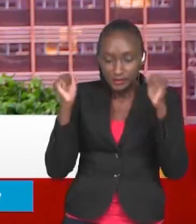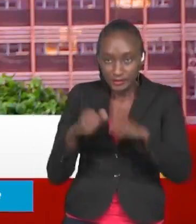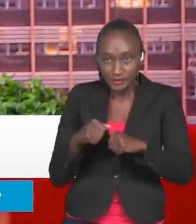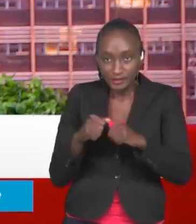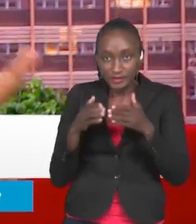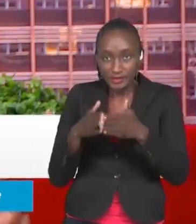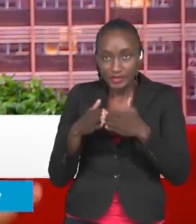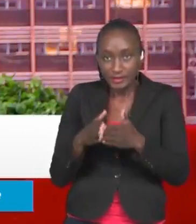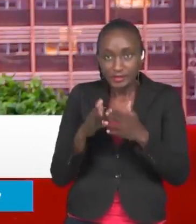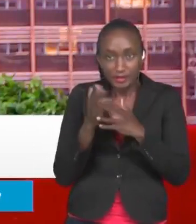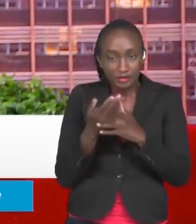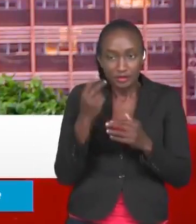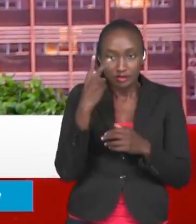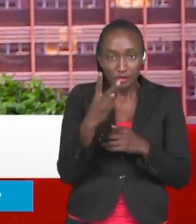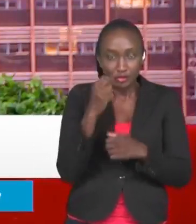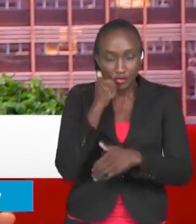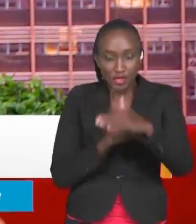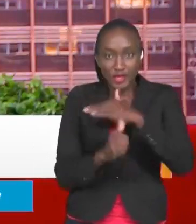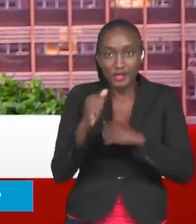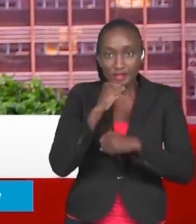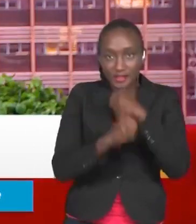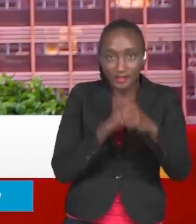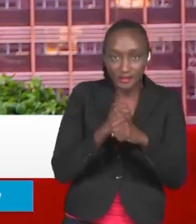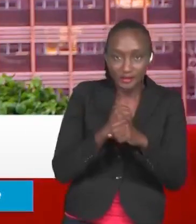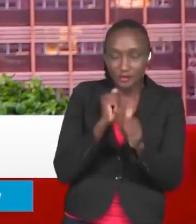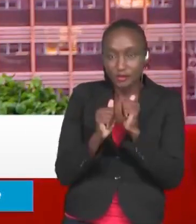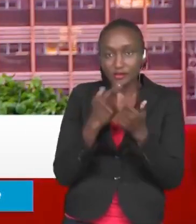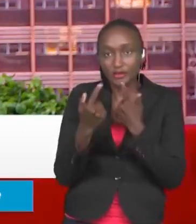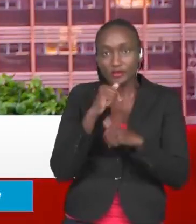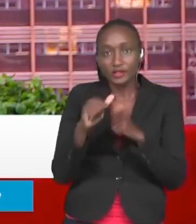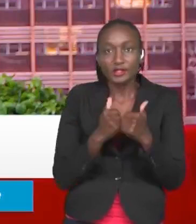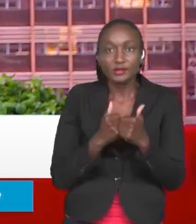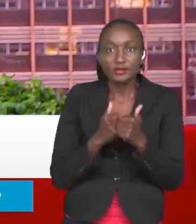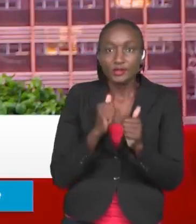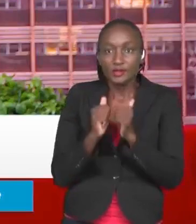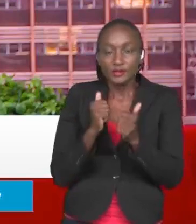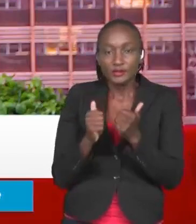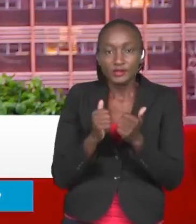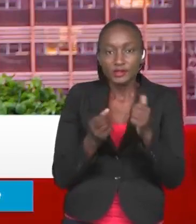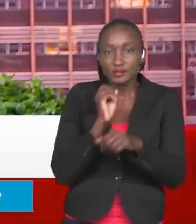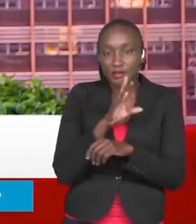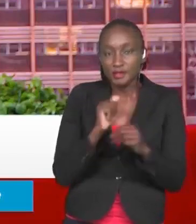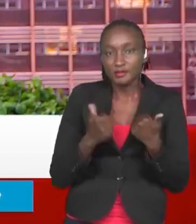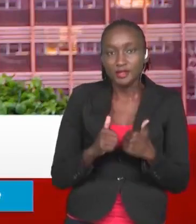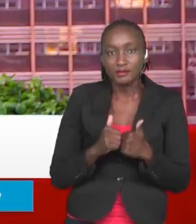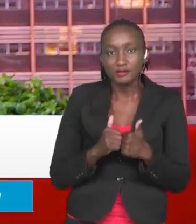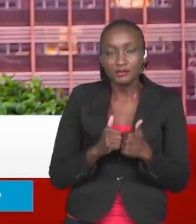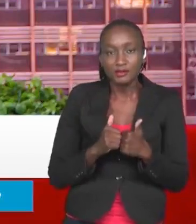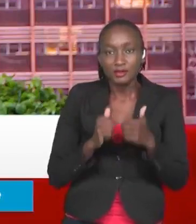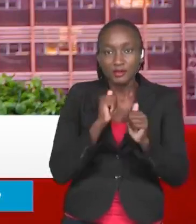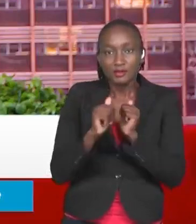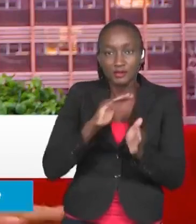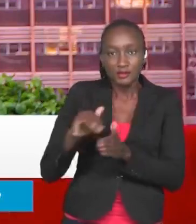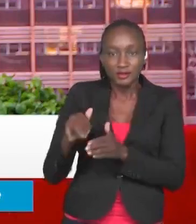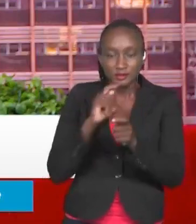intercourse between two minors, mm-hmm. which is what we are talking about. Yes. It's a gray area in the law. Absolutely. And it has been left